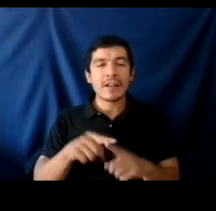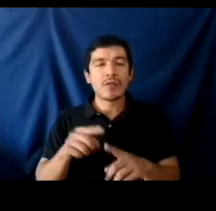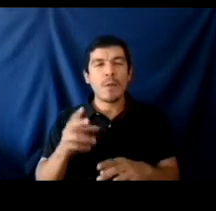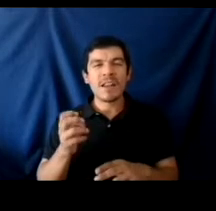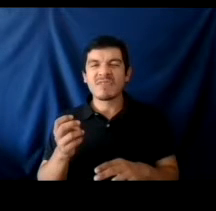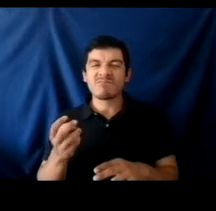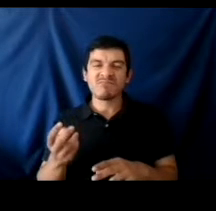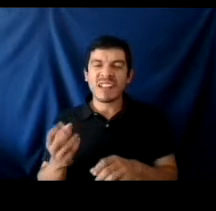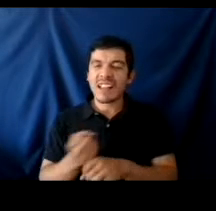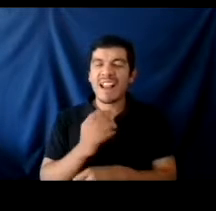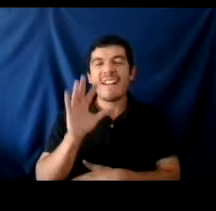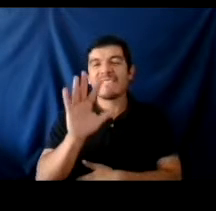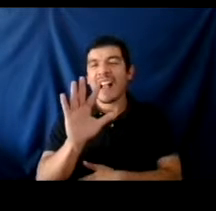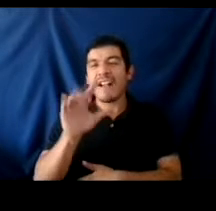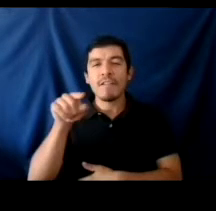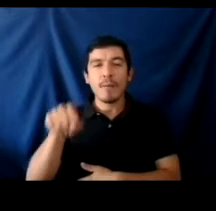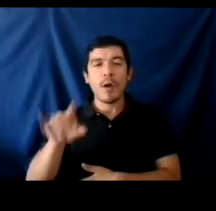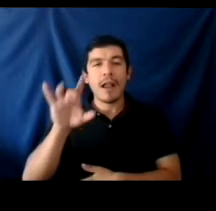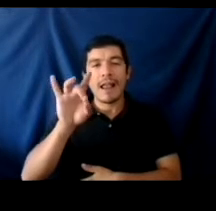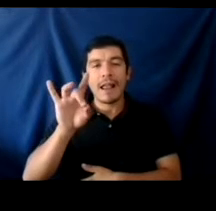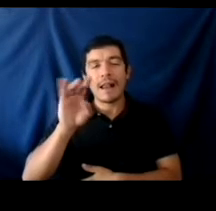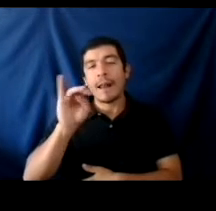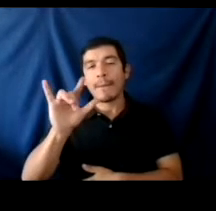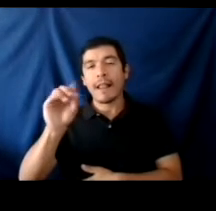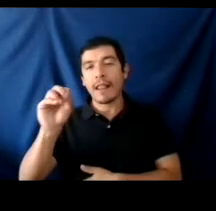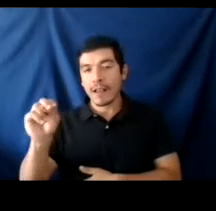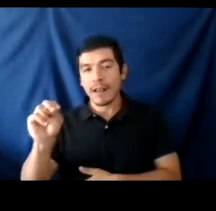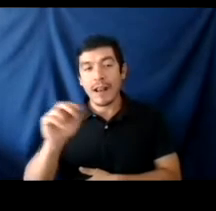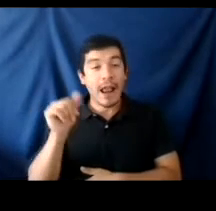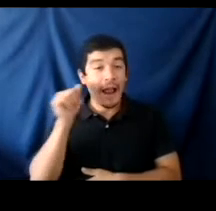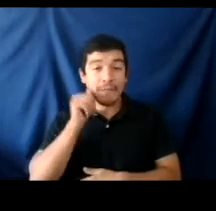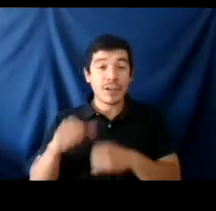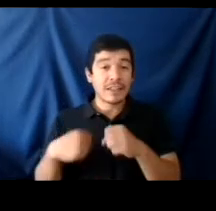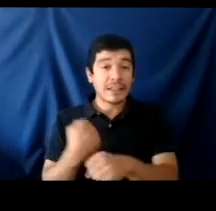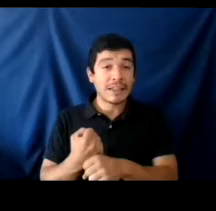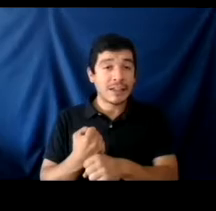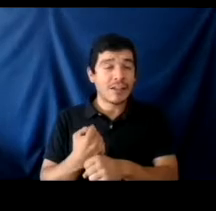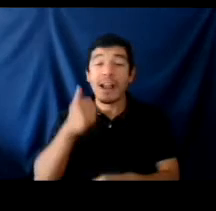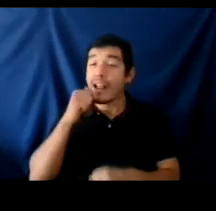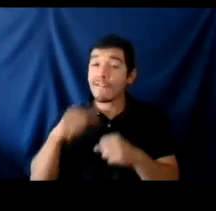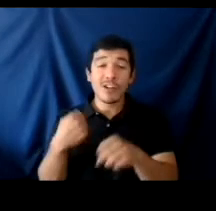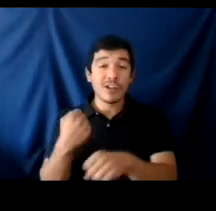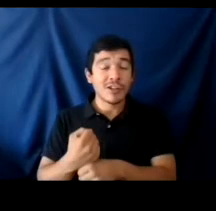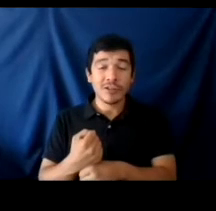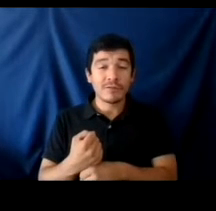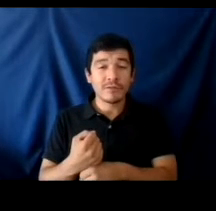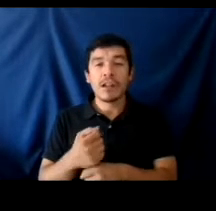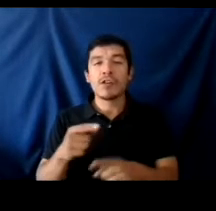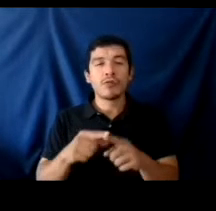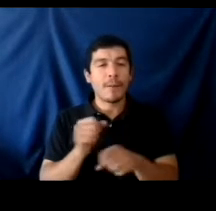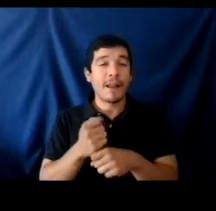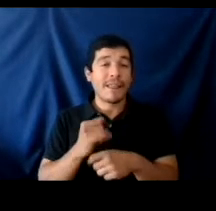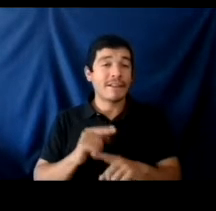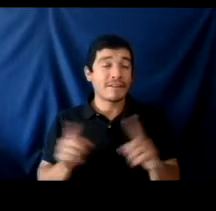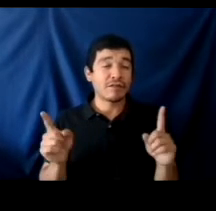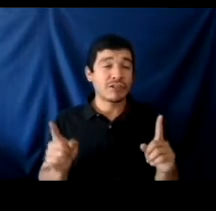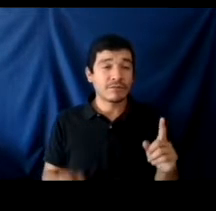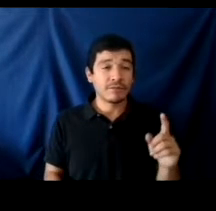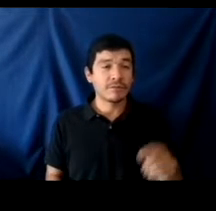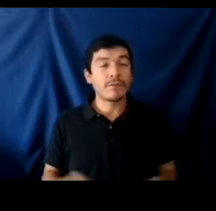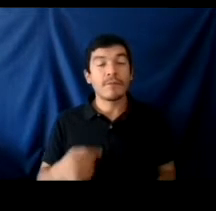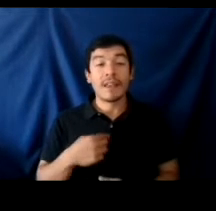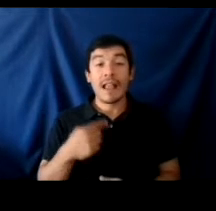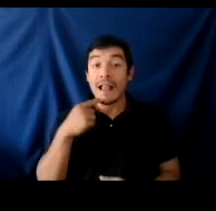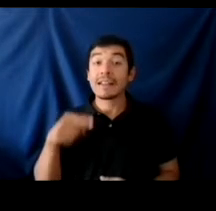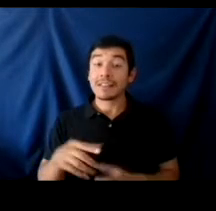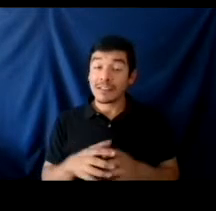raising 5.8 million a year, every year, in order to make this a difference. I said this